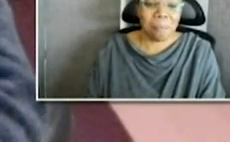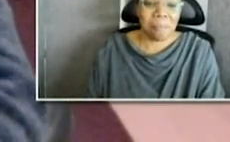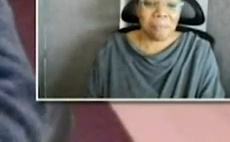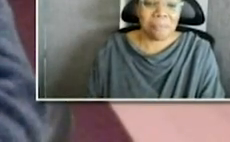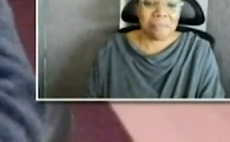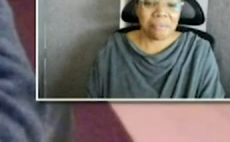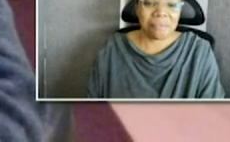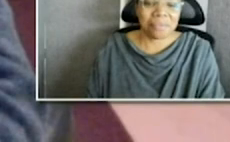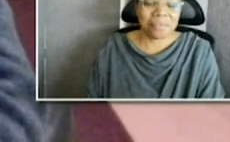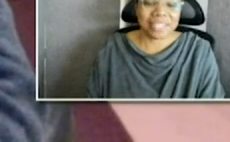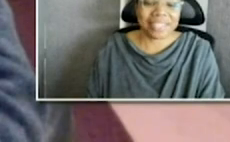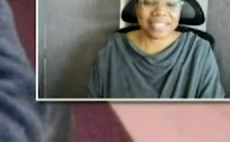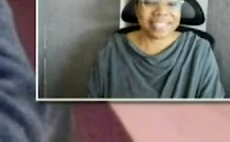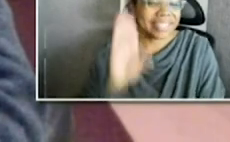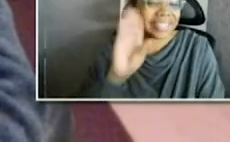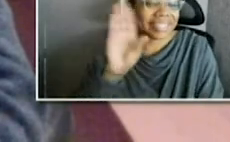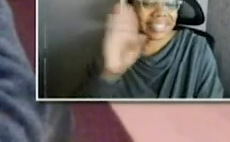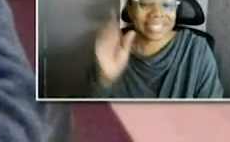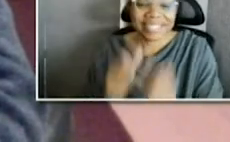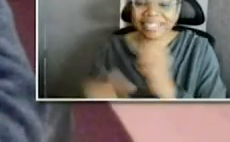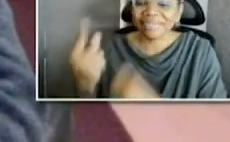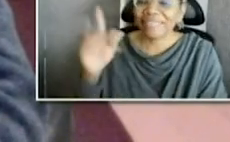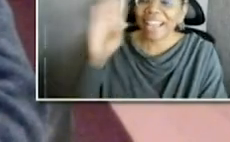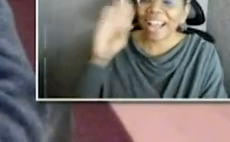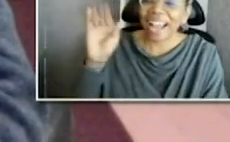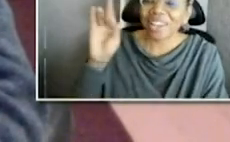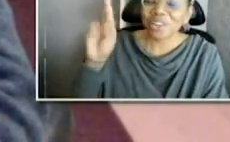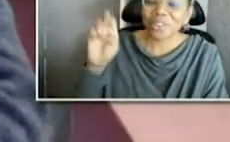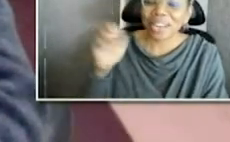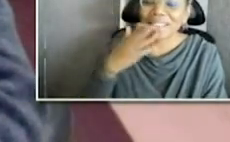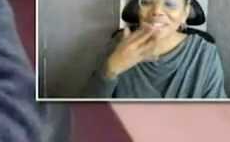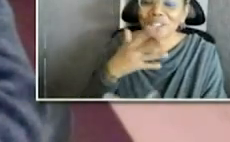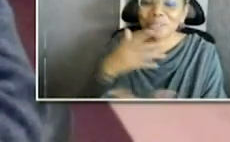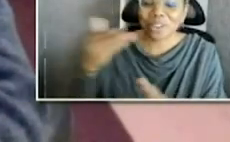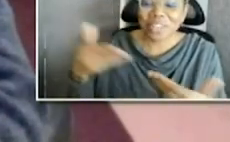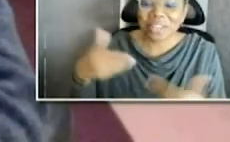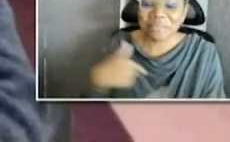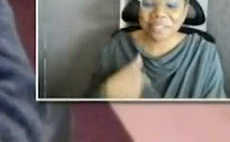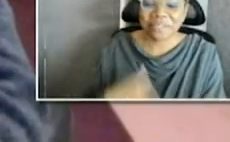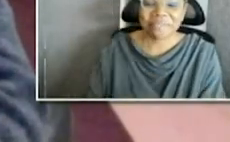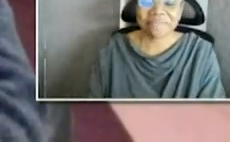Hi, everybody. Hi, Irene. Thanks so much for having me.